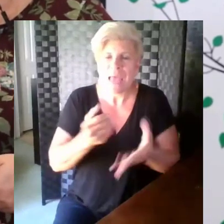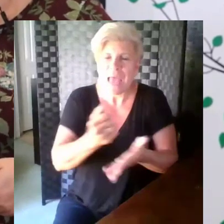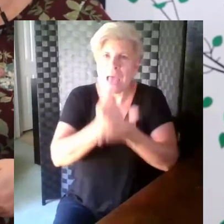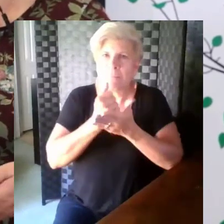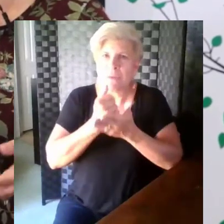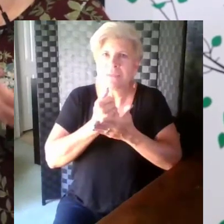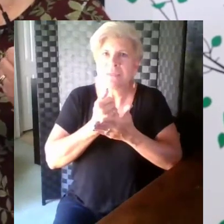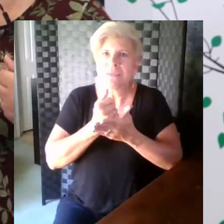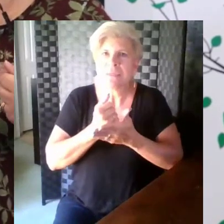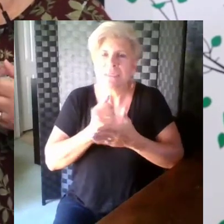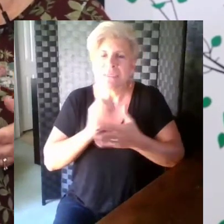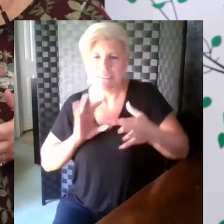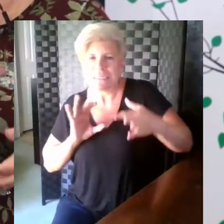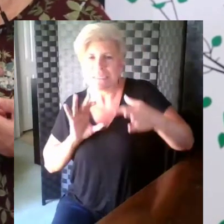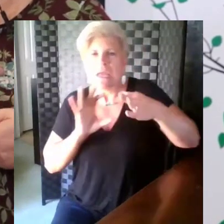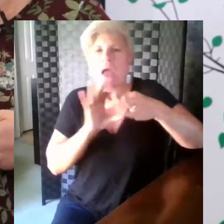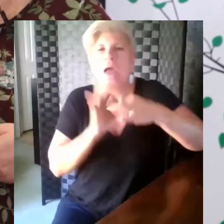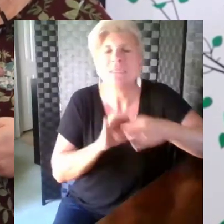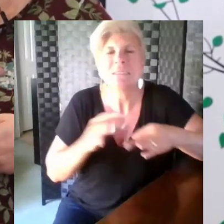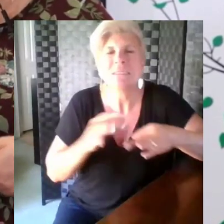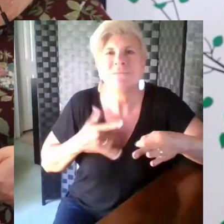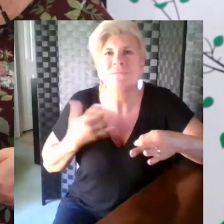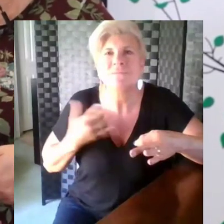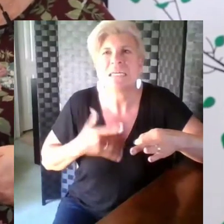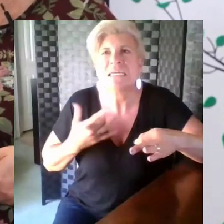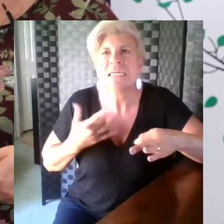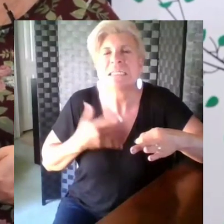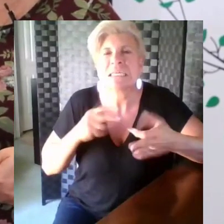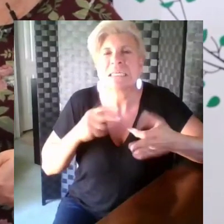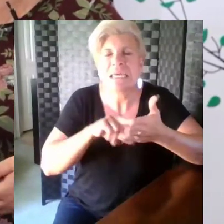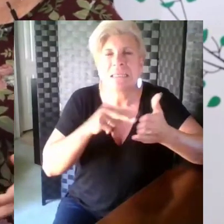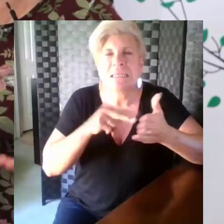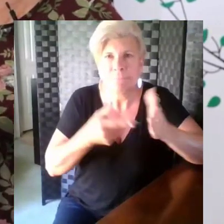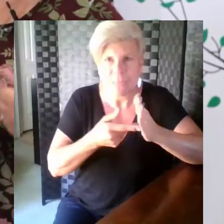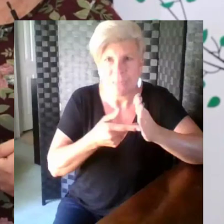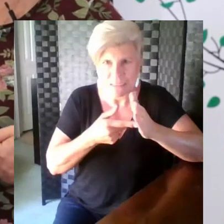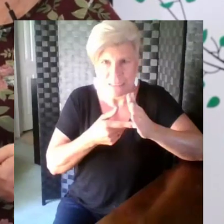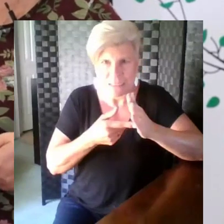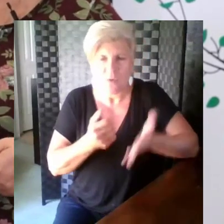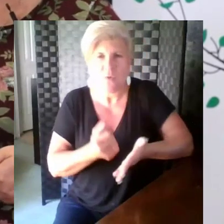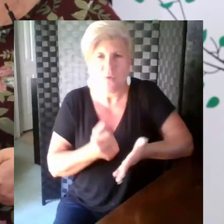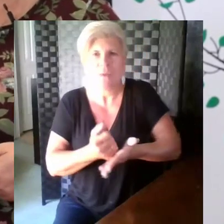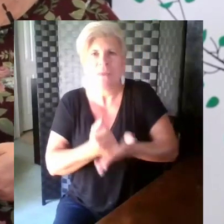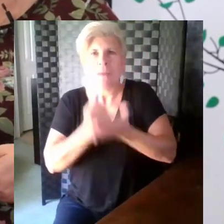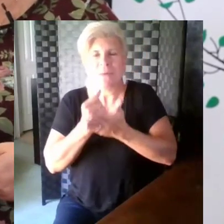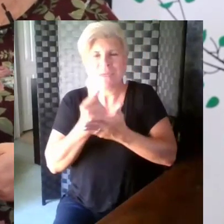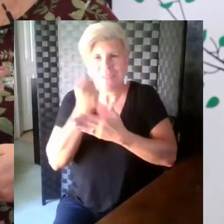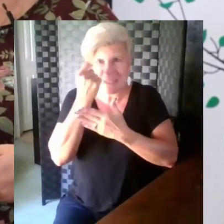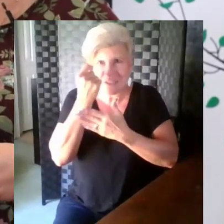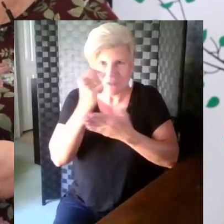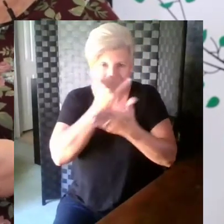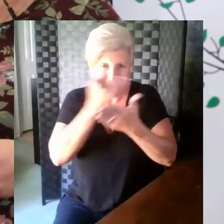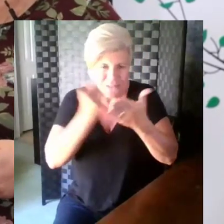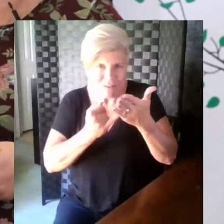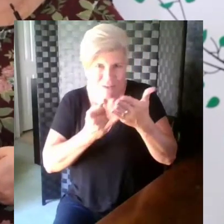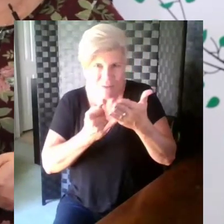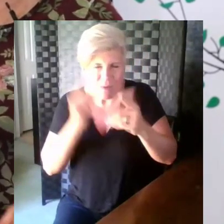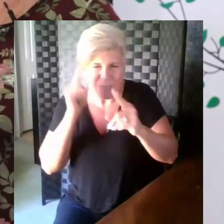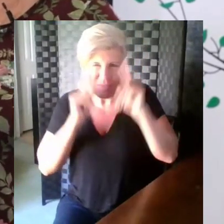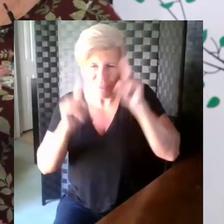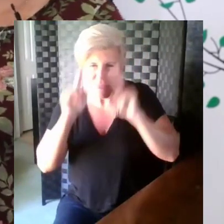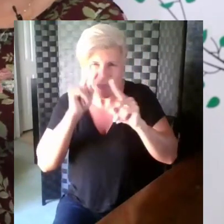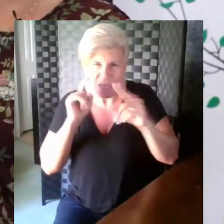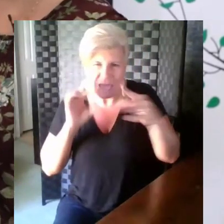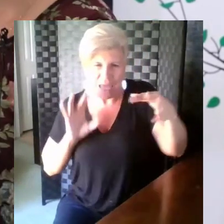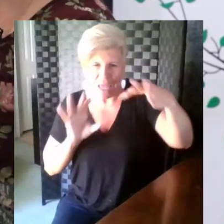really help us to understand the meaning of the story. And we can really get a lot from the illustrations when we think